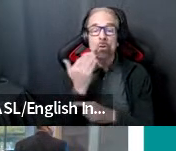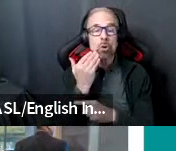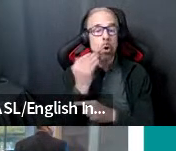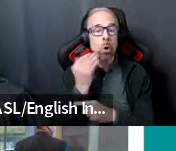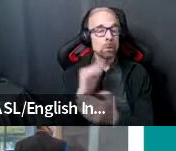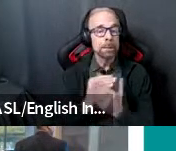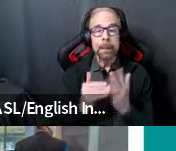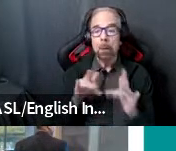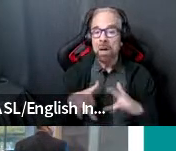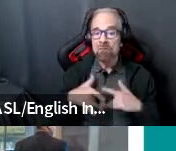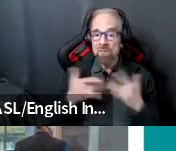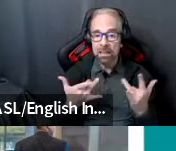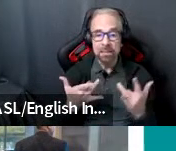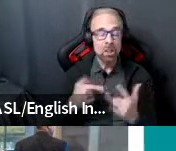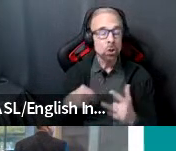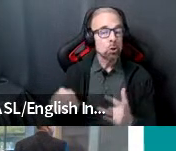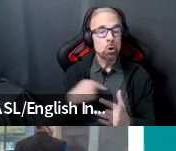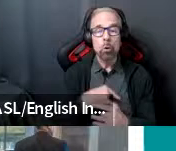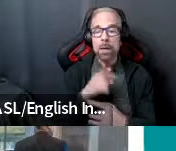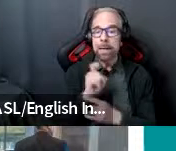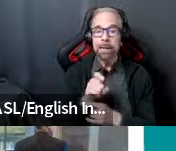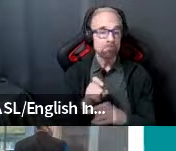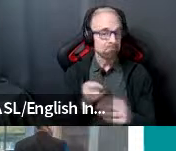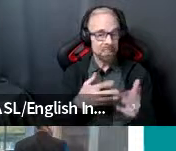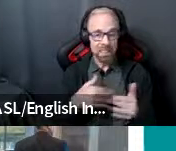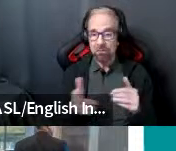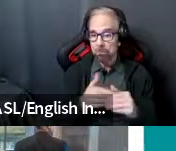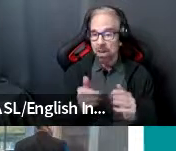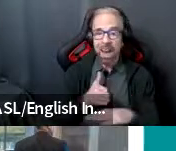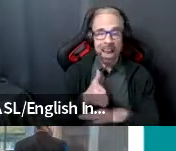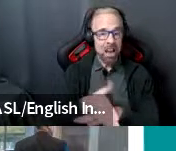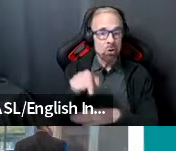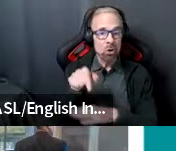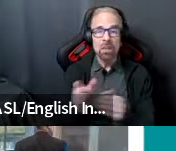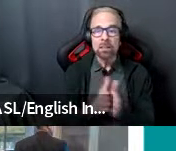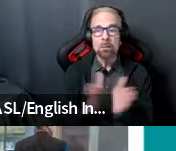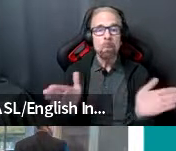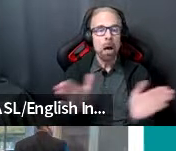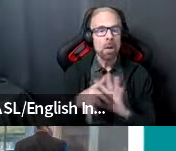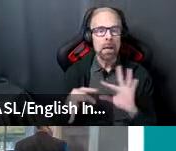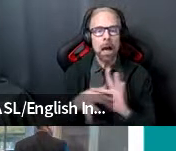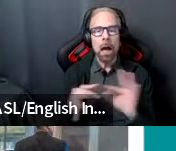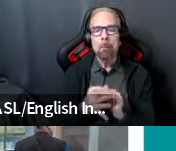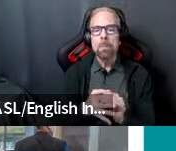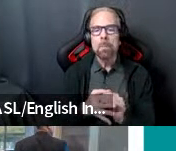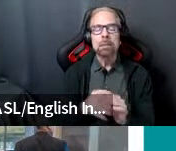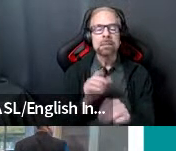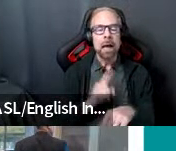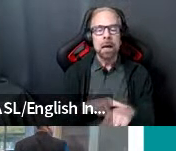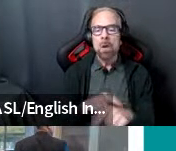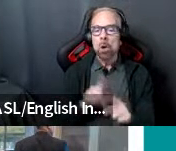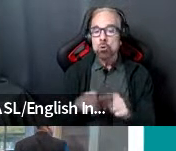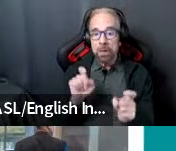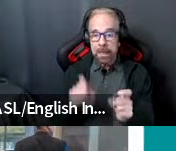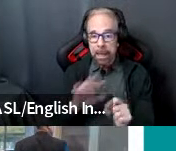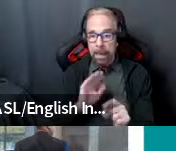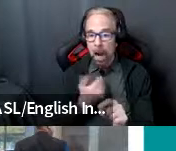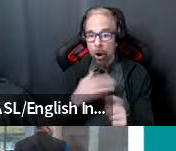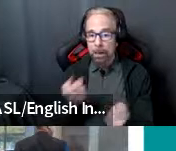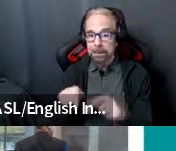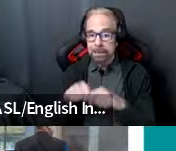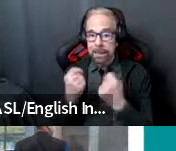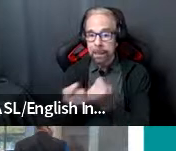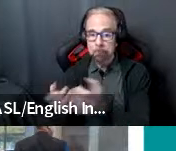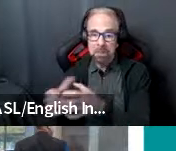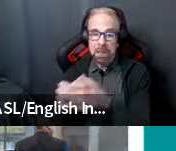you need us, even after this public comment period, where you need our team to come and speak to a group, let